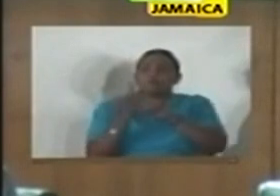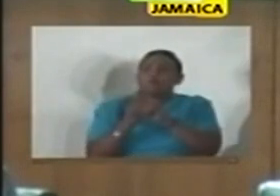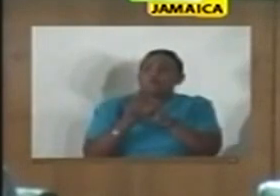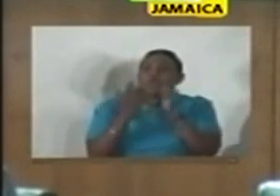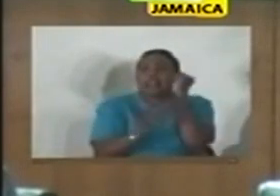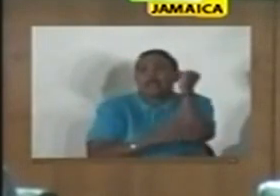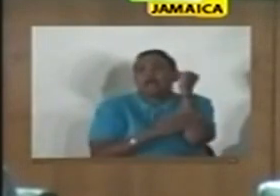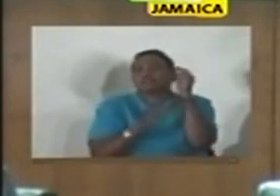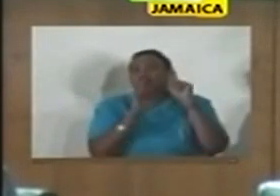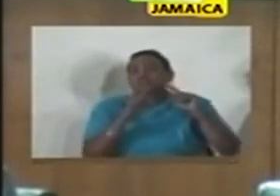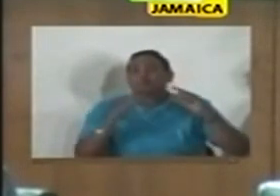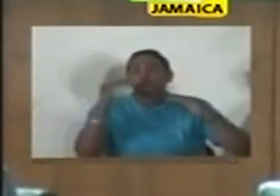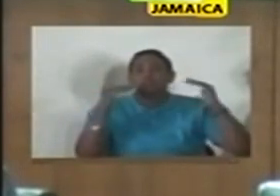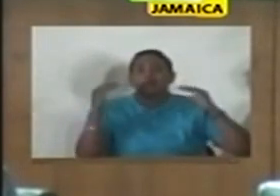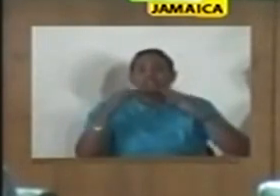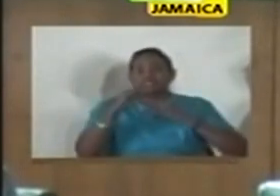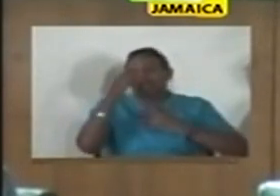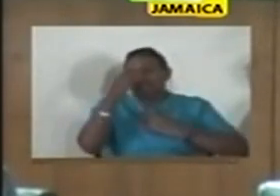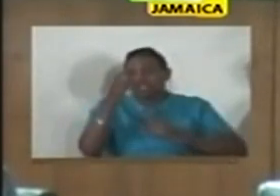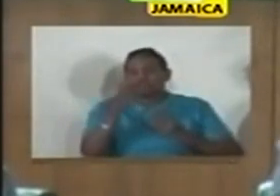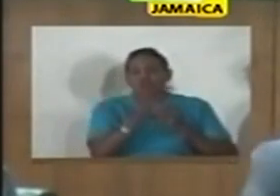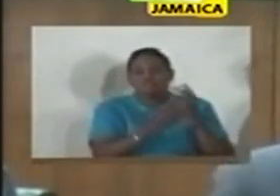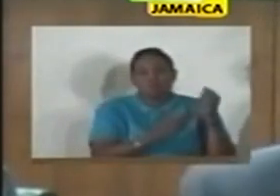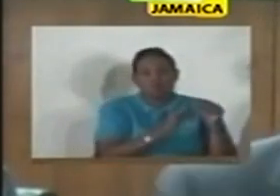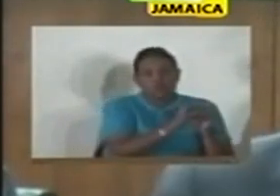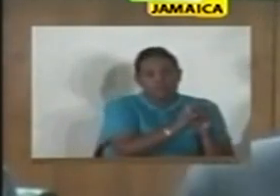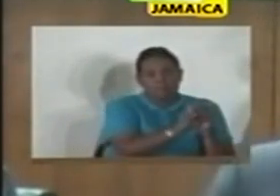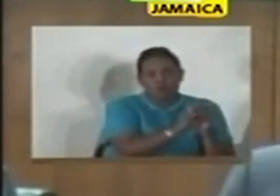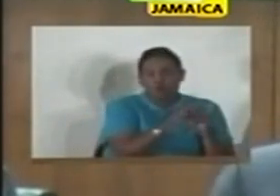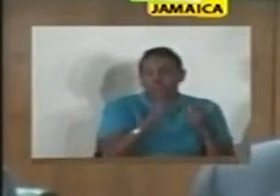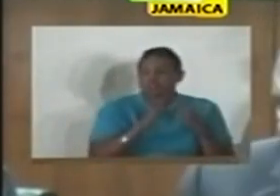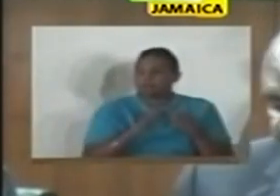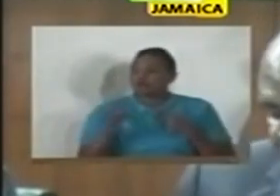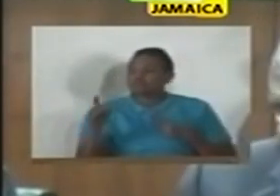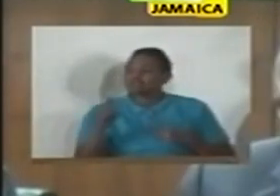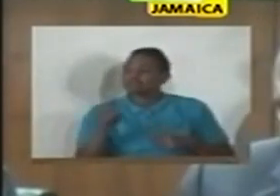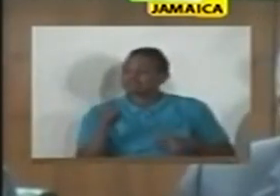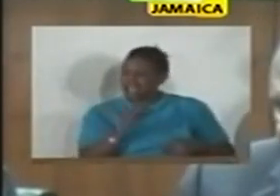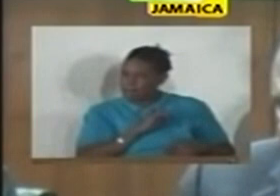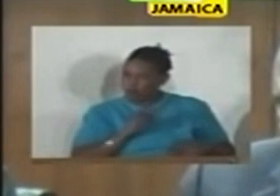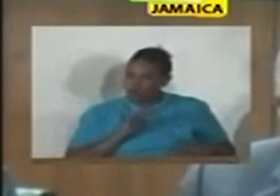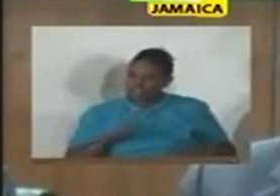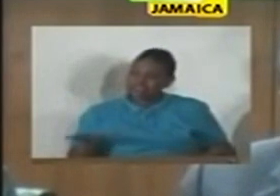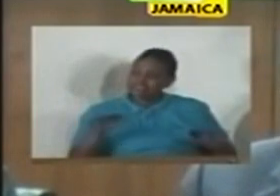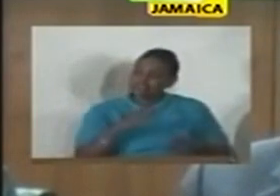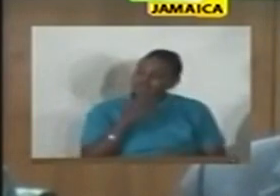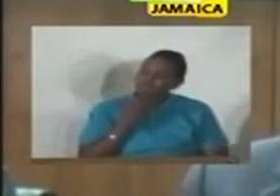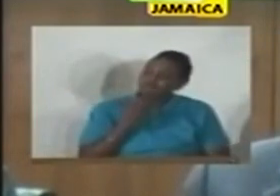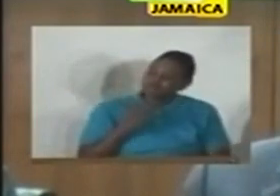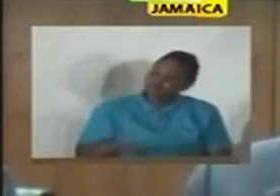response, balancing the interests of both employers and employees.